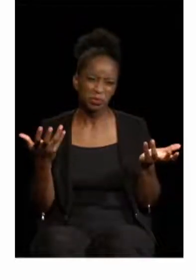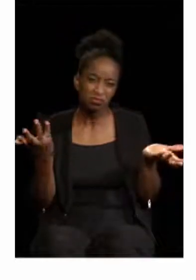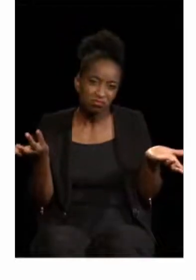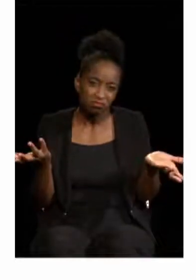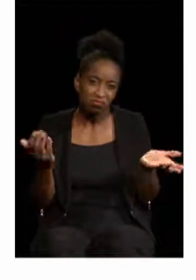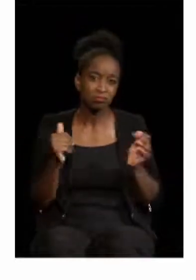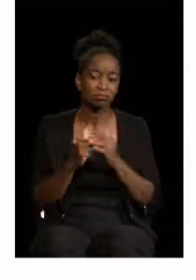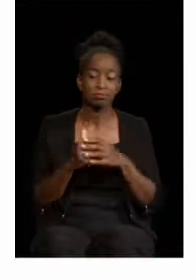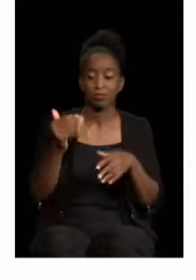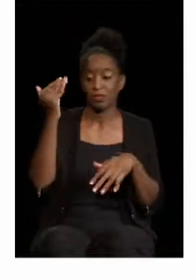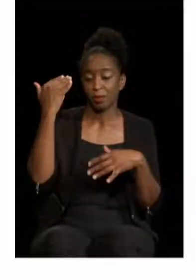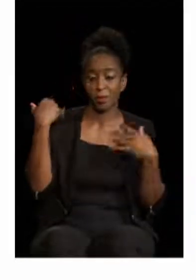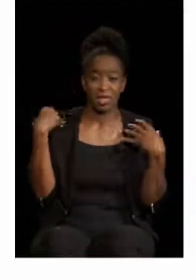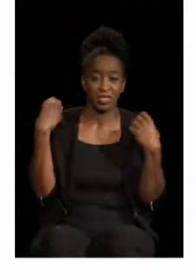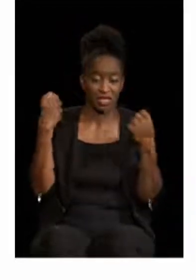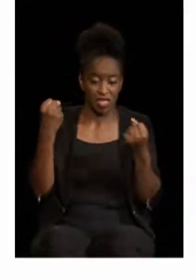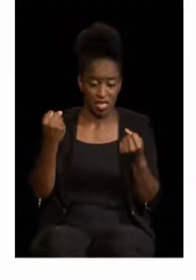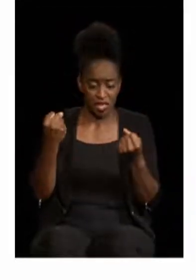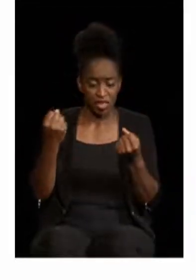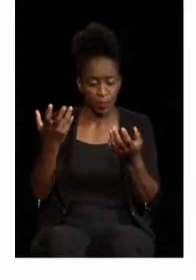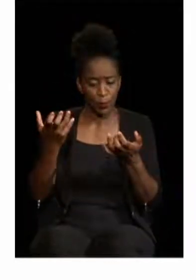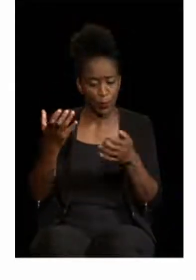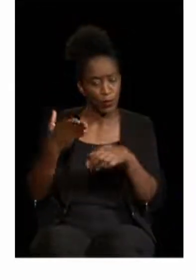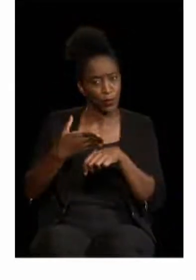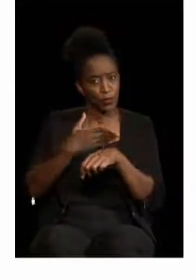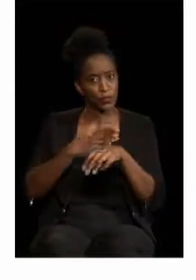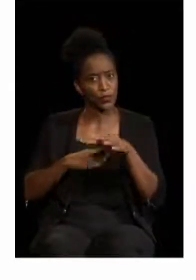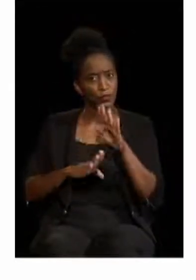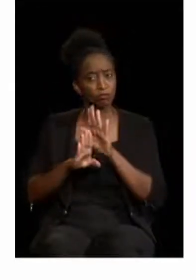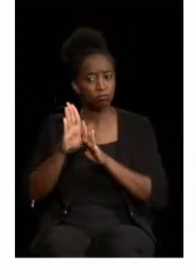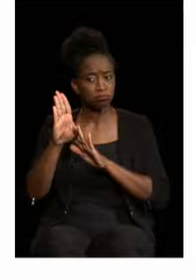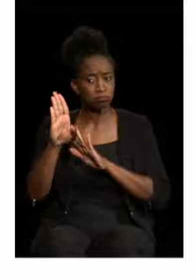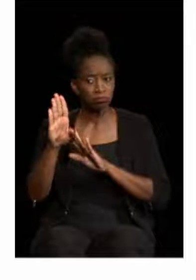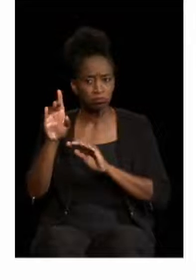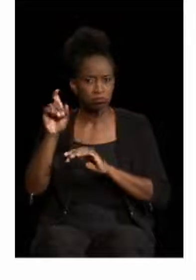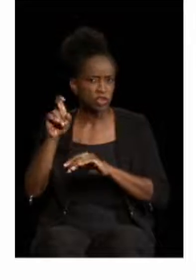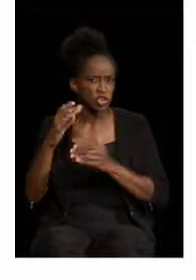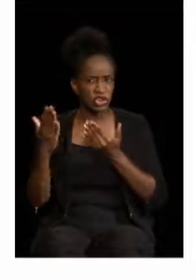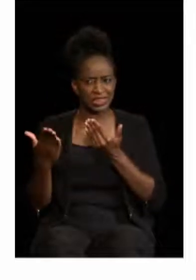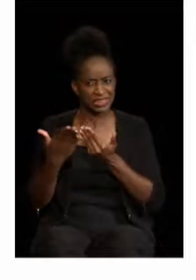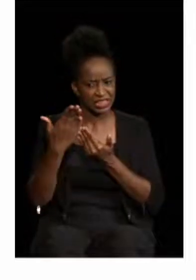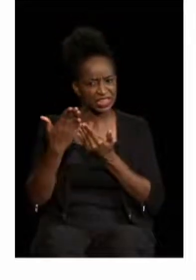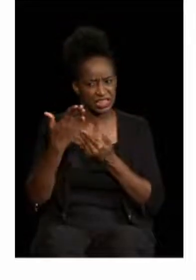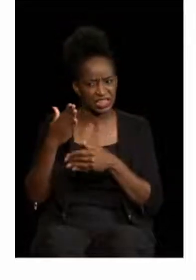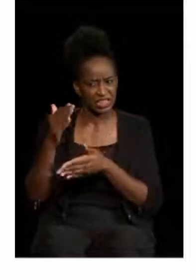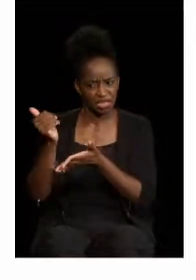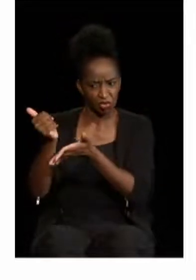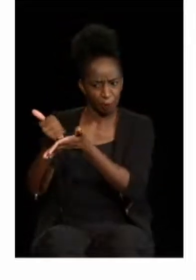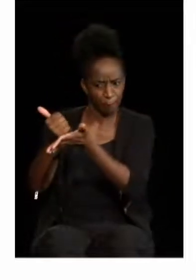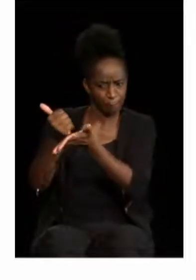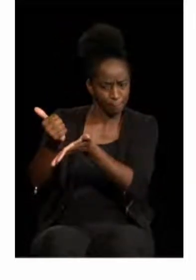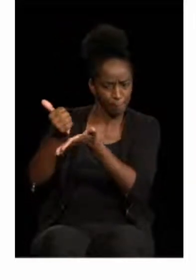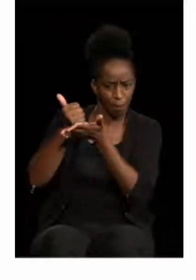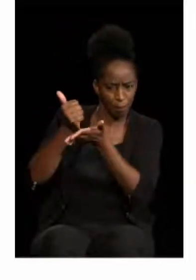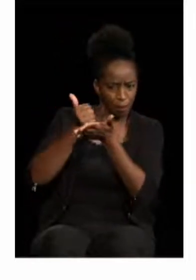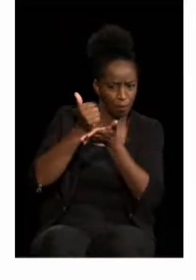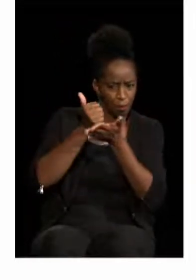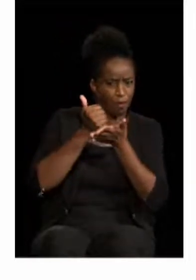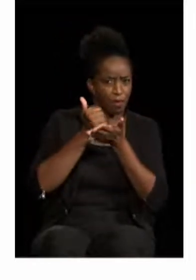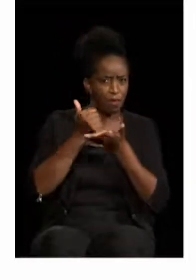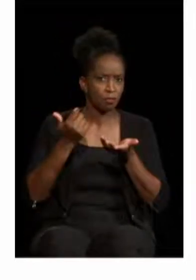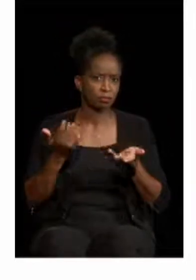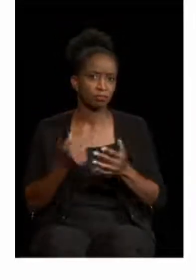very easy because it's something that is very common, and you shouldn't have